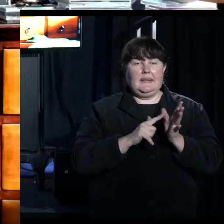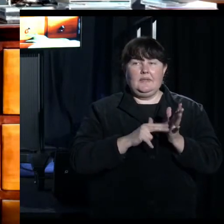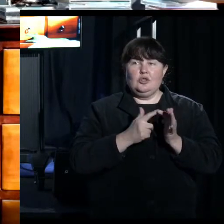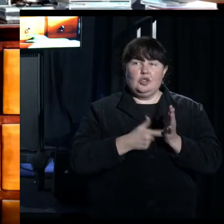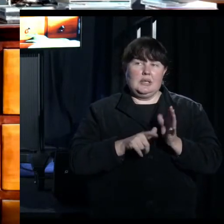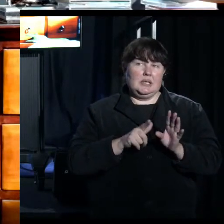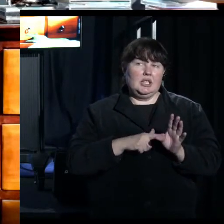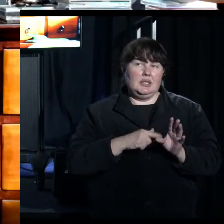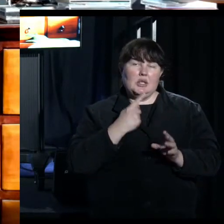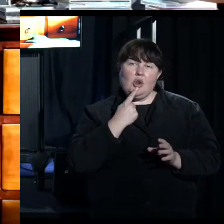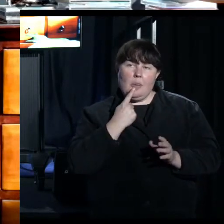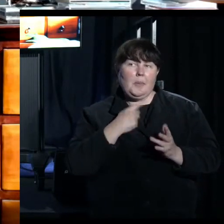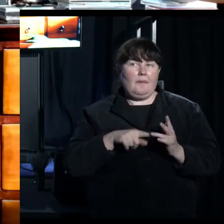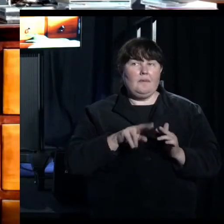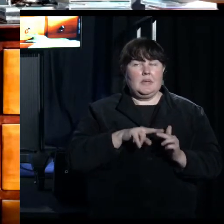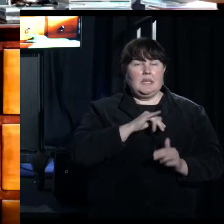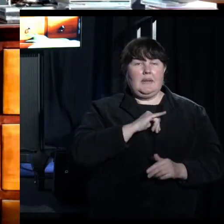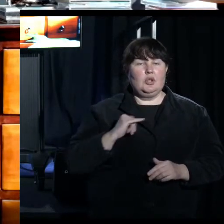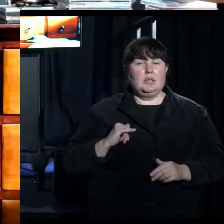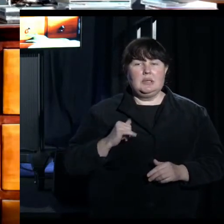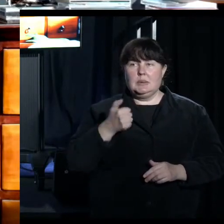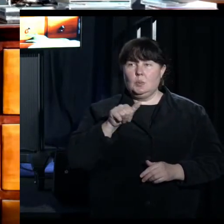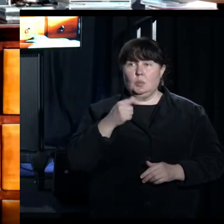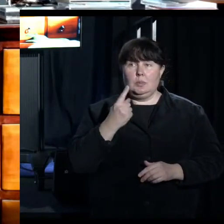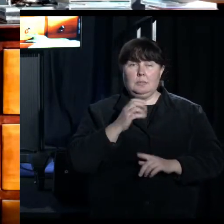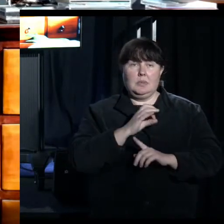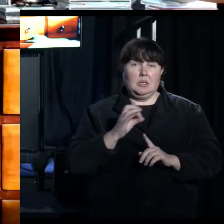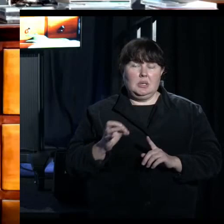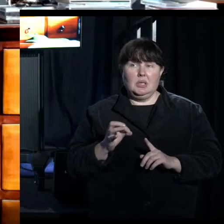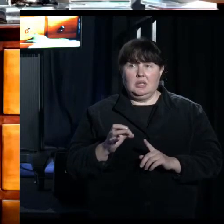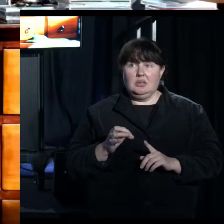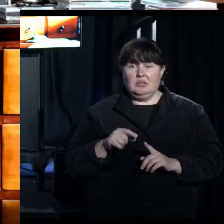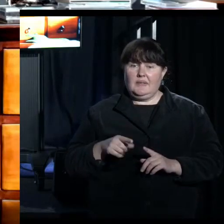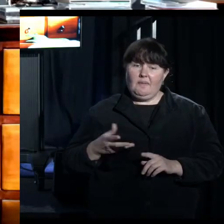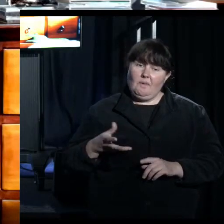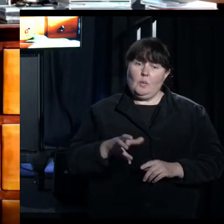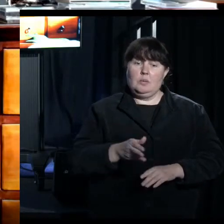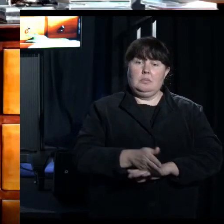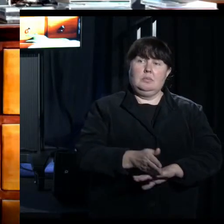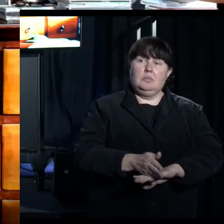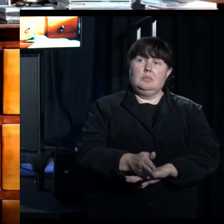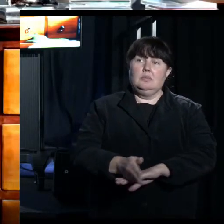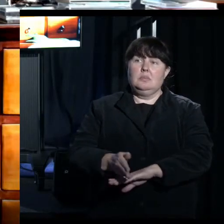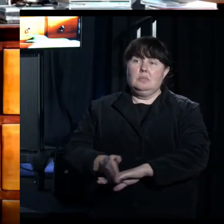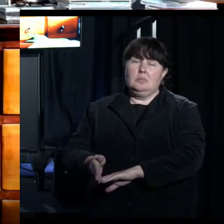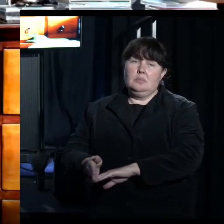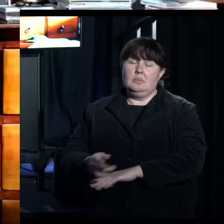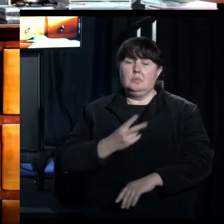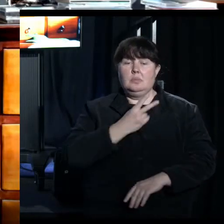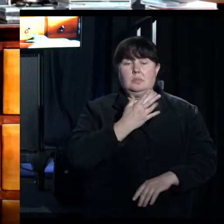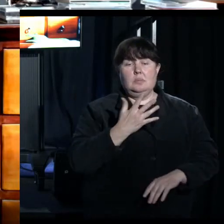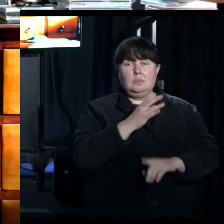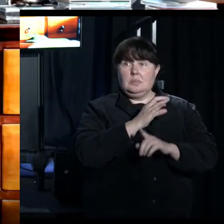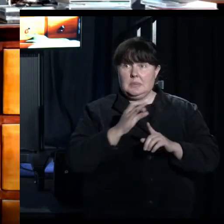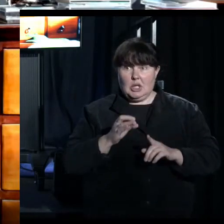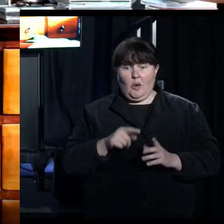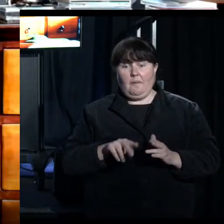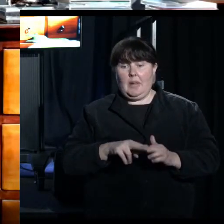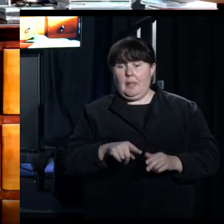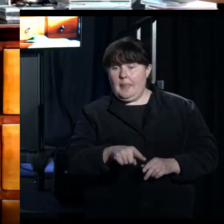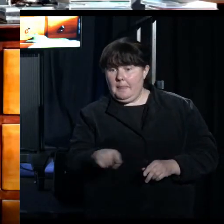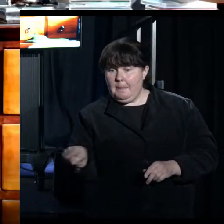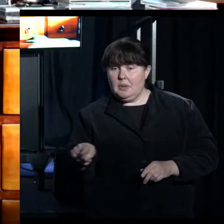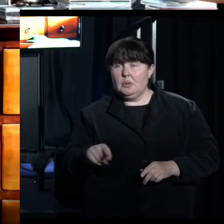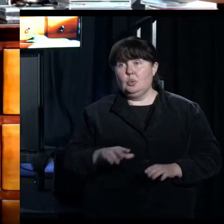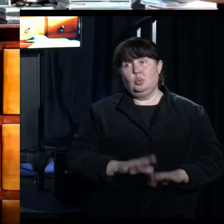children, mostly in the private sector. And 38% of them were in